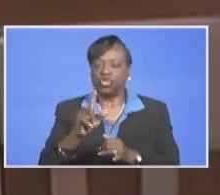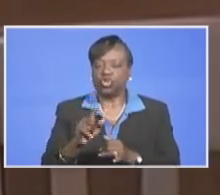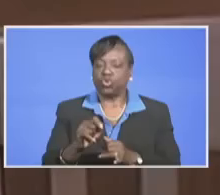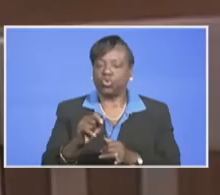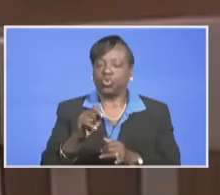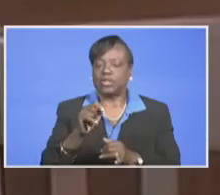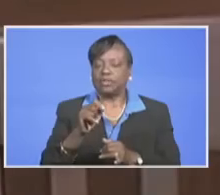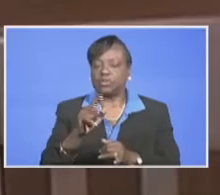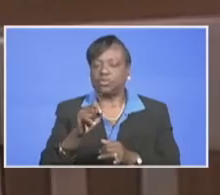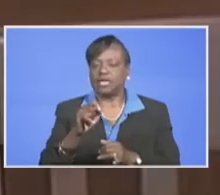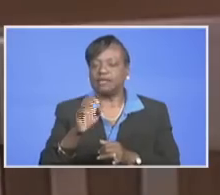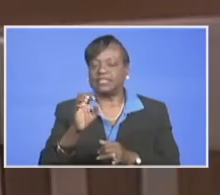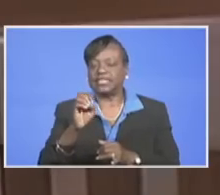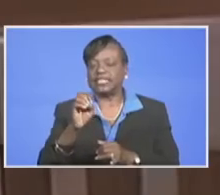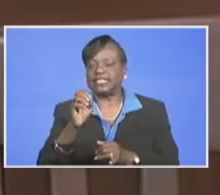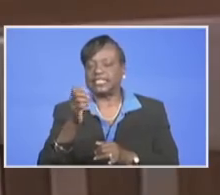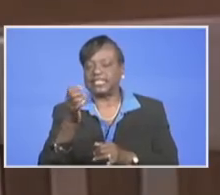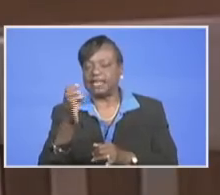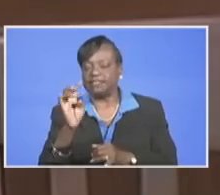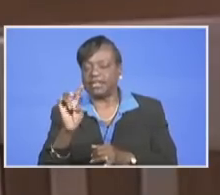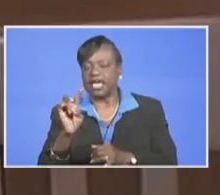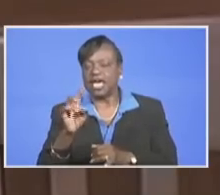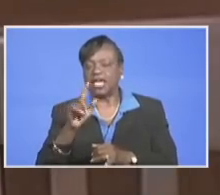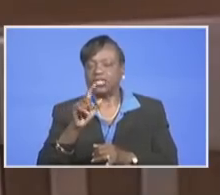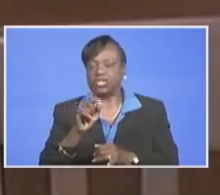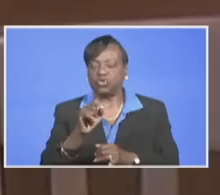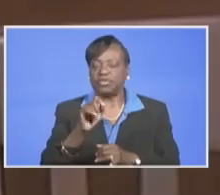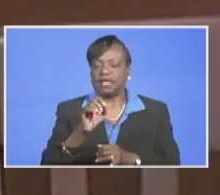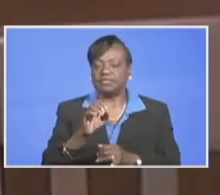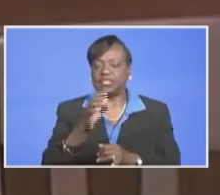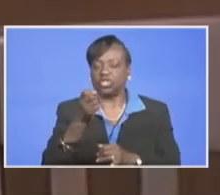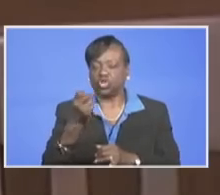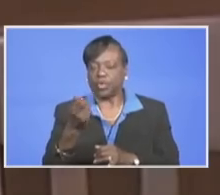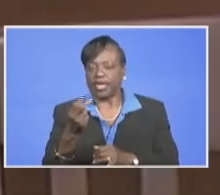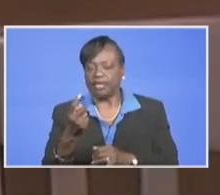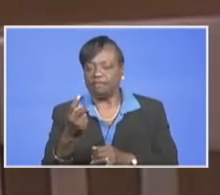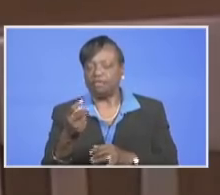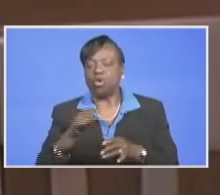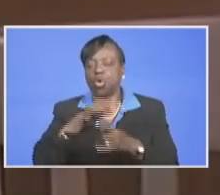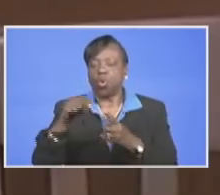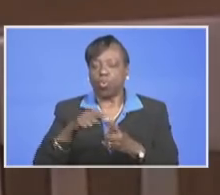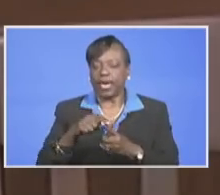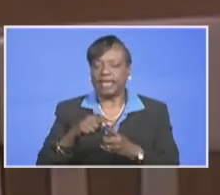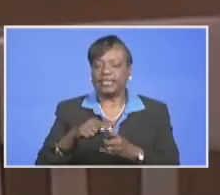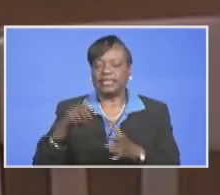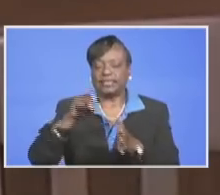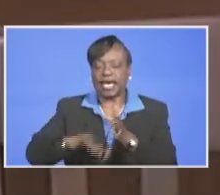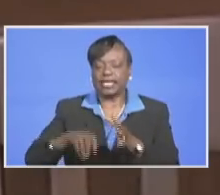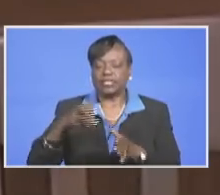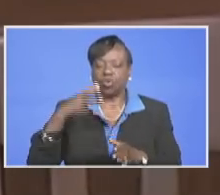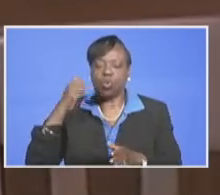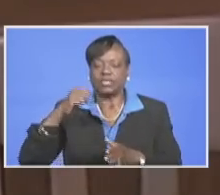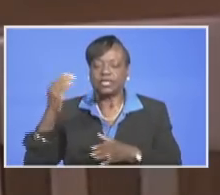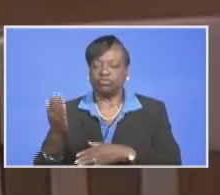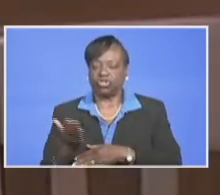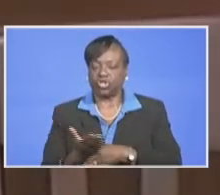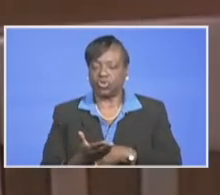when excise taxes were introduced. And what happened then? Well, here we go